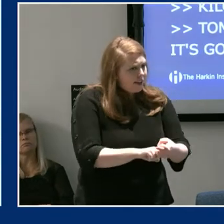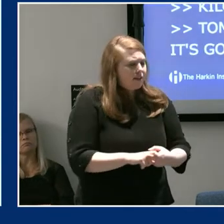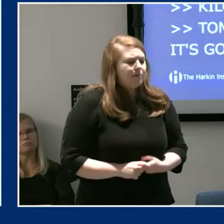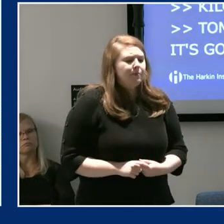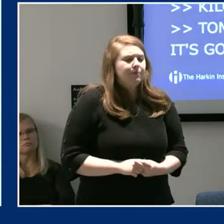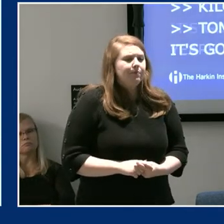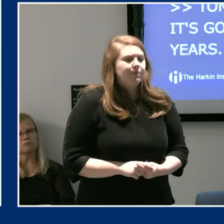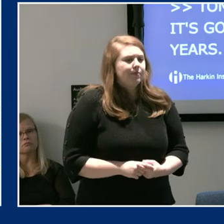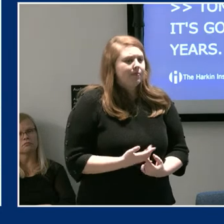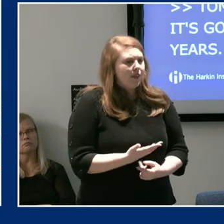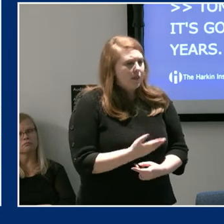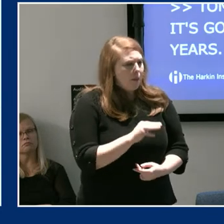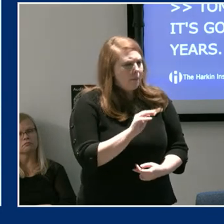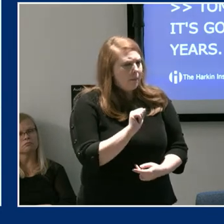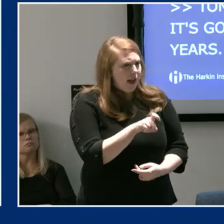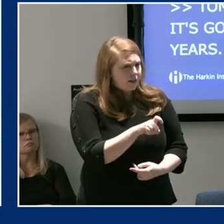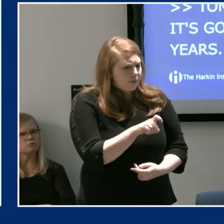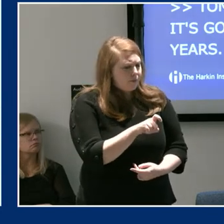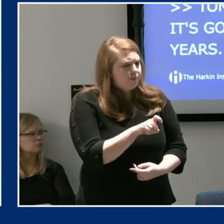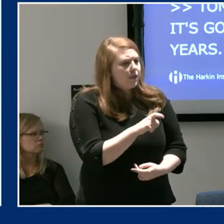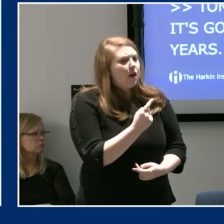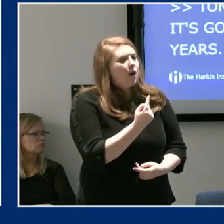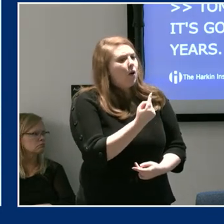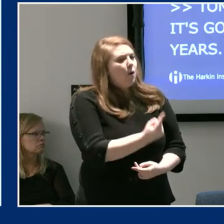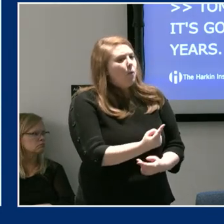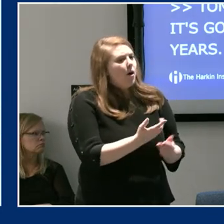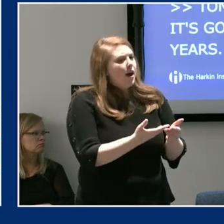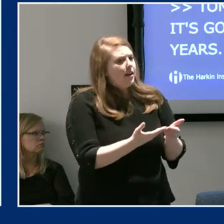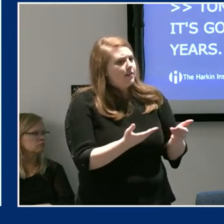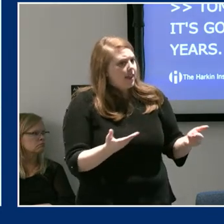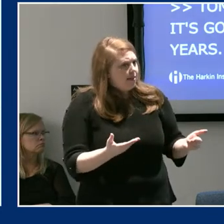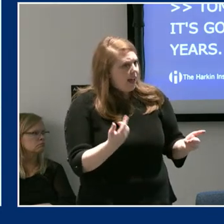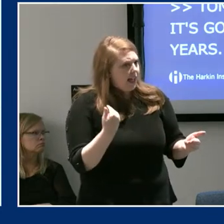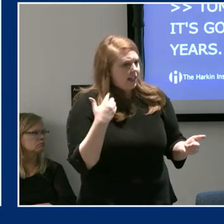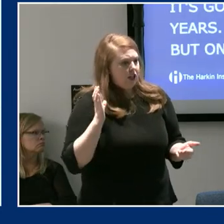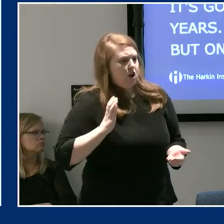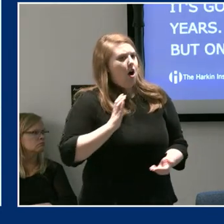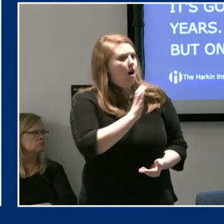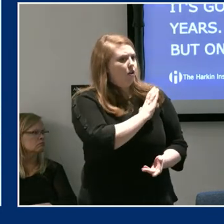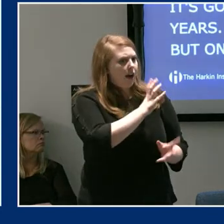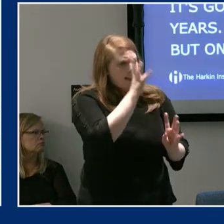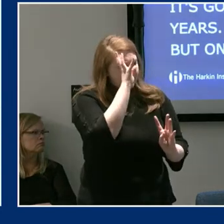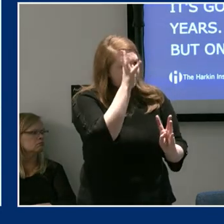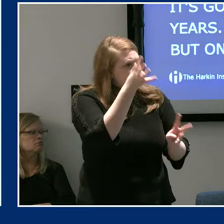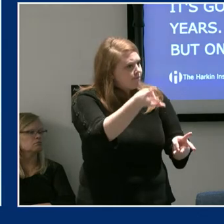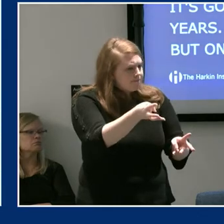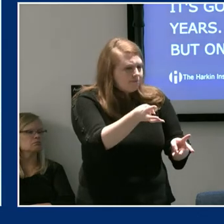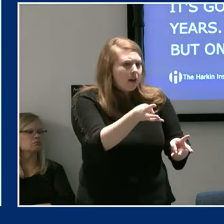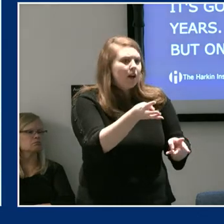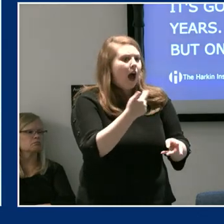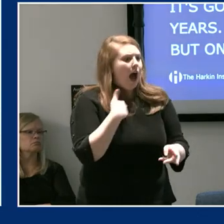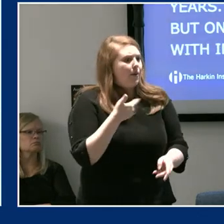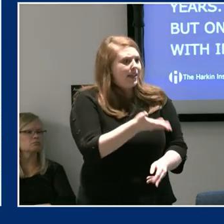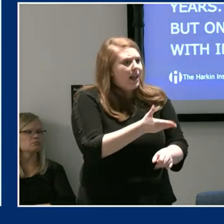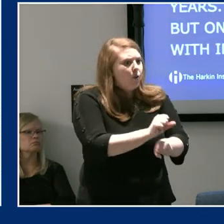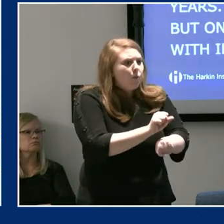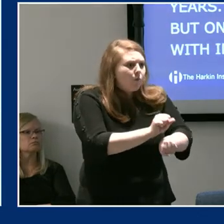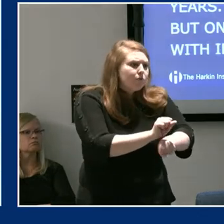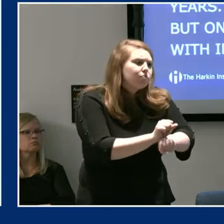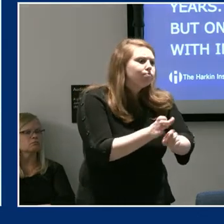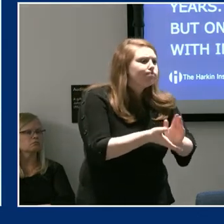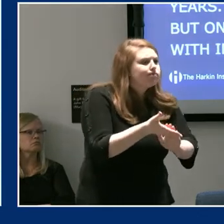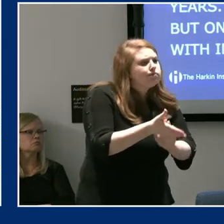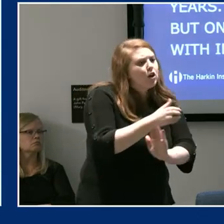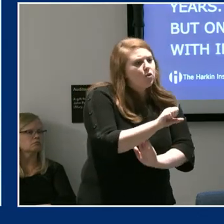But one of the things that we always came up with in Congress, and my, all my years here and working on Social Security, is